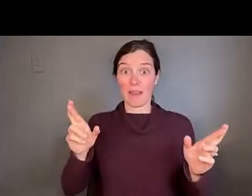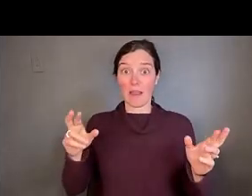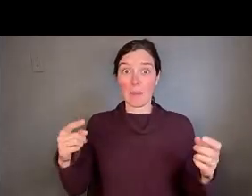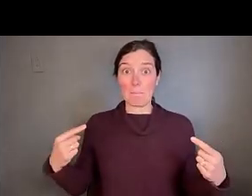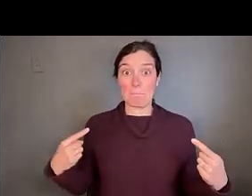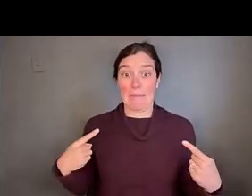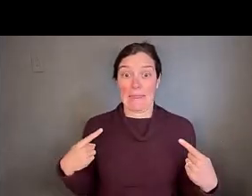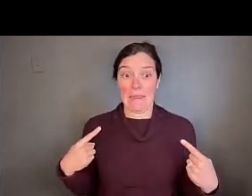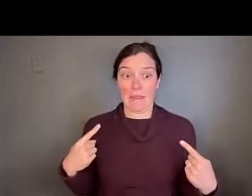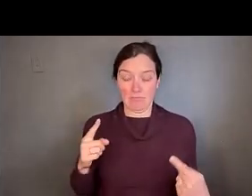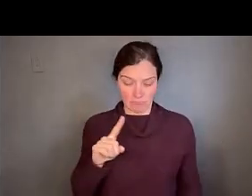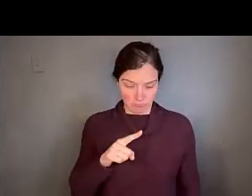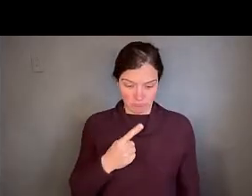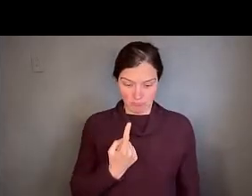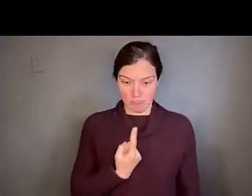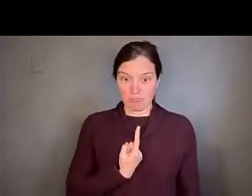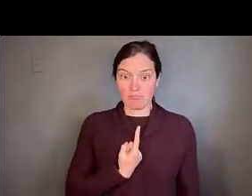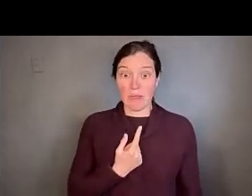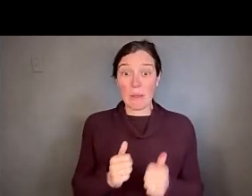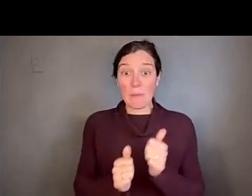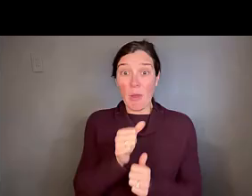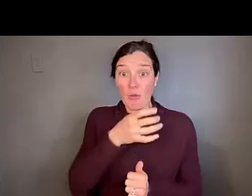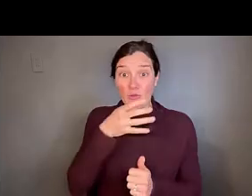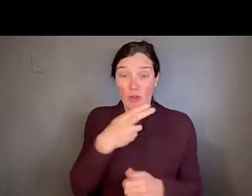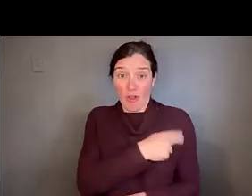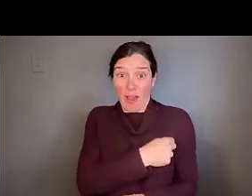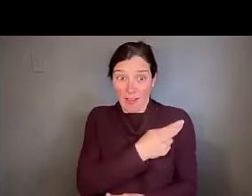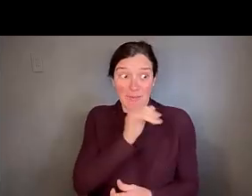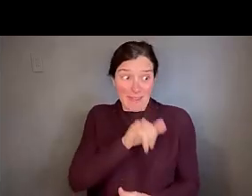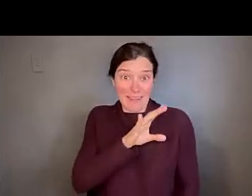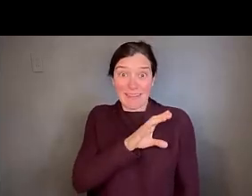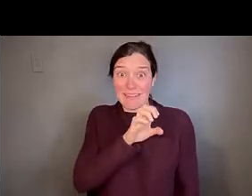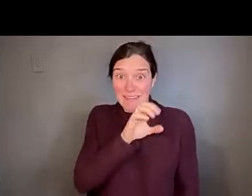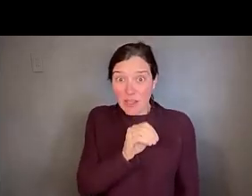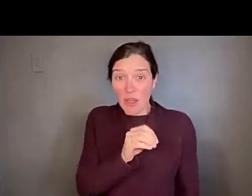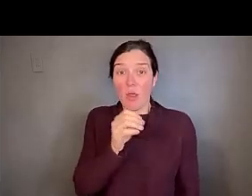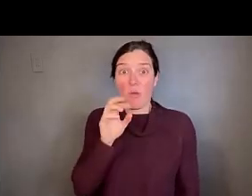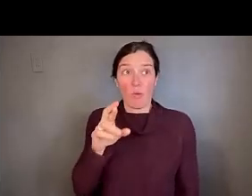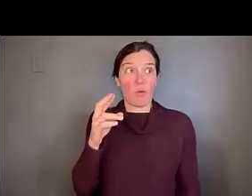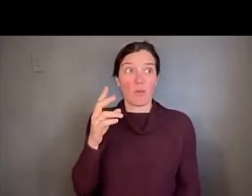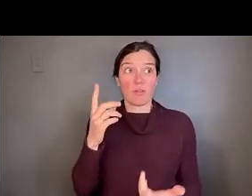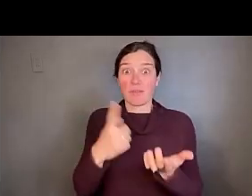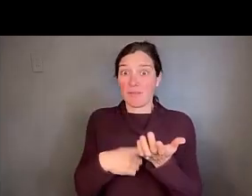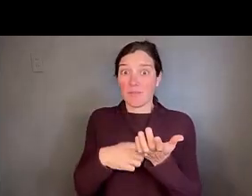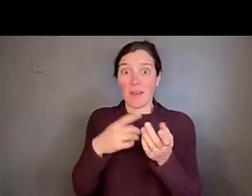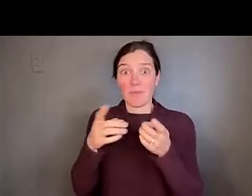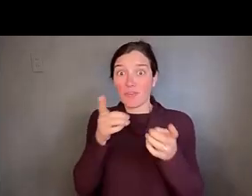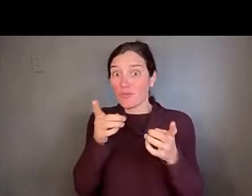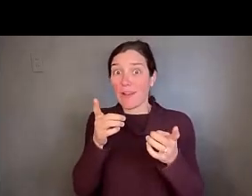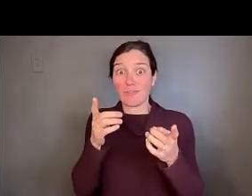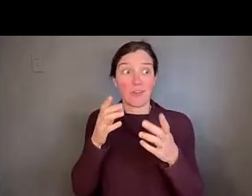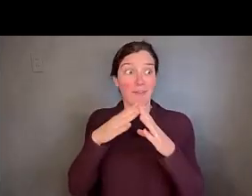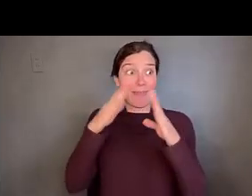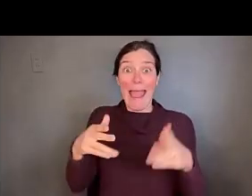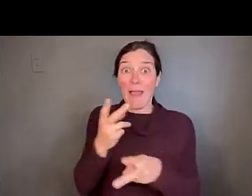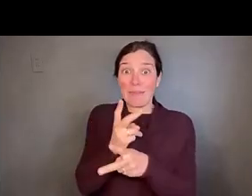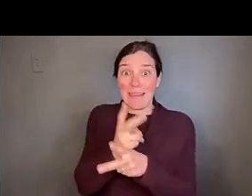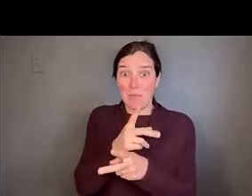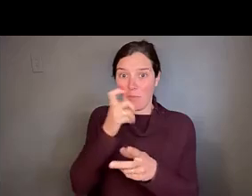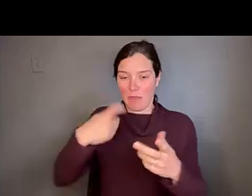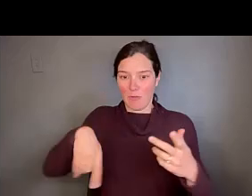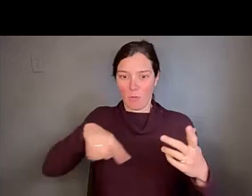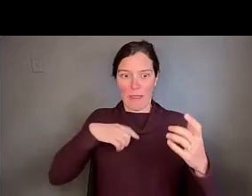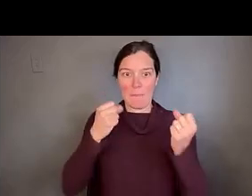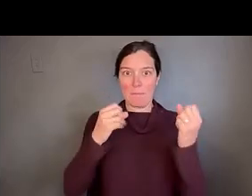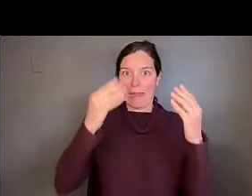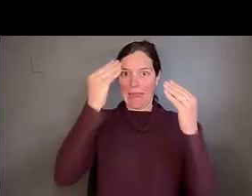me. And in most rural hospitals, it's the CEO or it's sometimes the director of housekeeping because we all wear